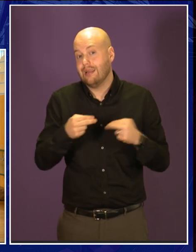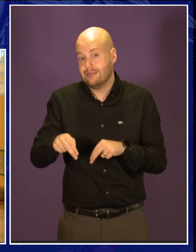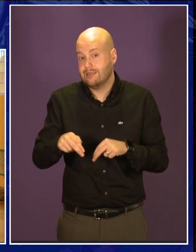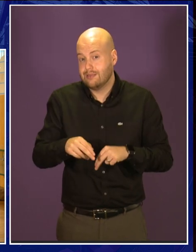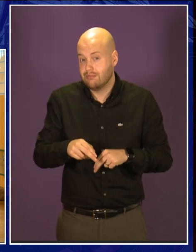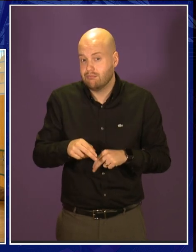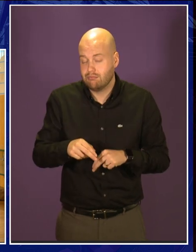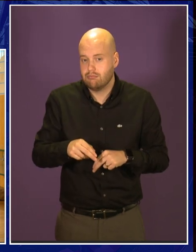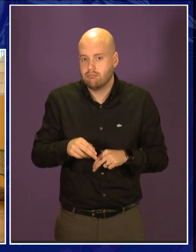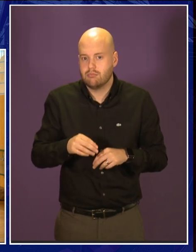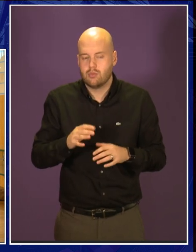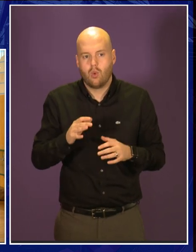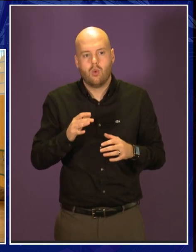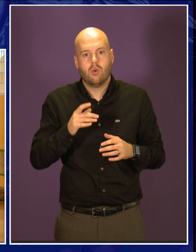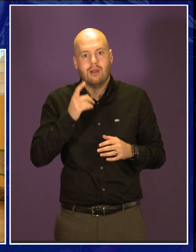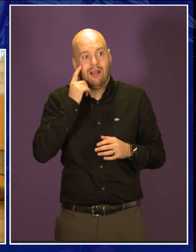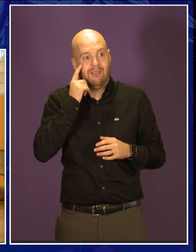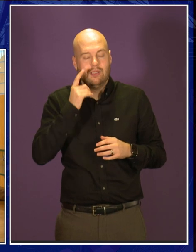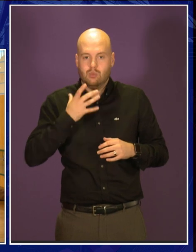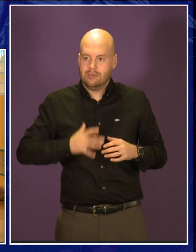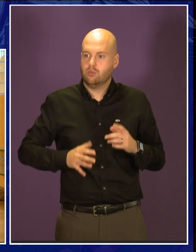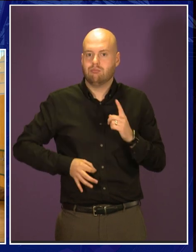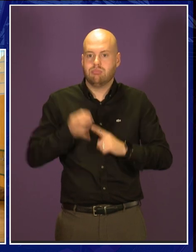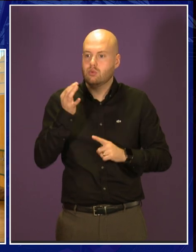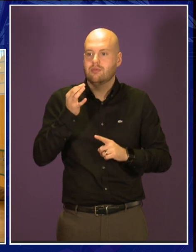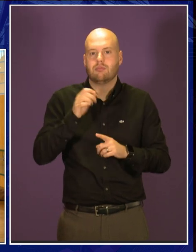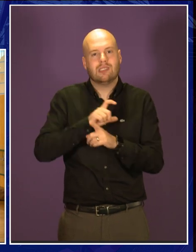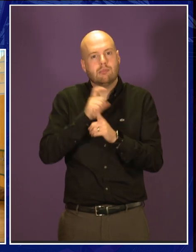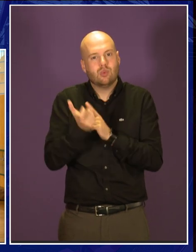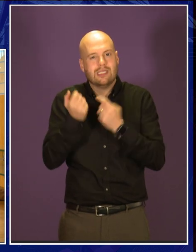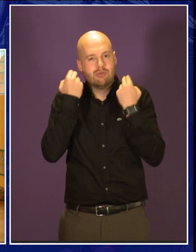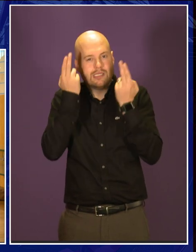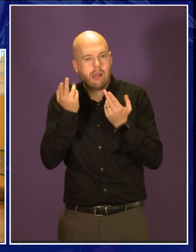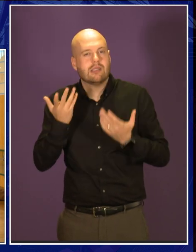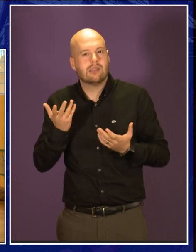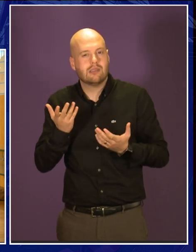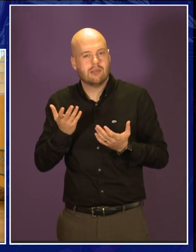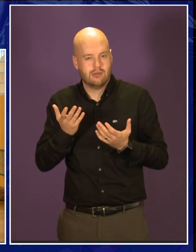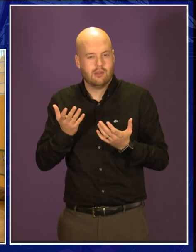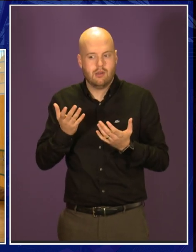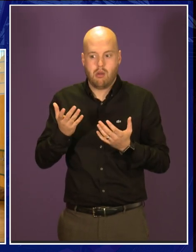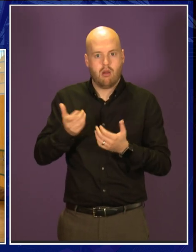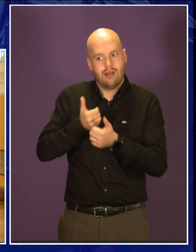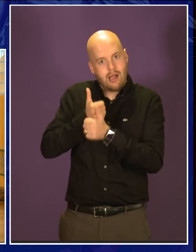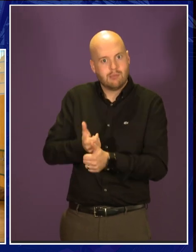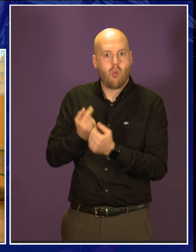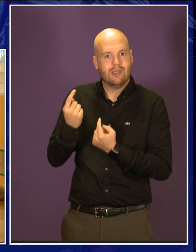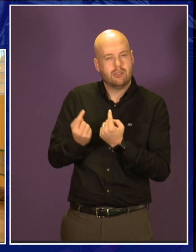I think we're trying to build resilience through community and build community through resilience. Does that